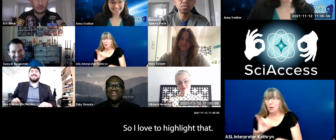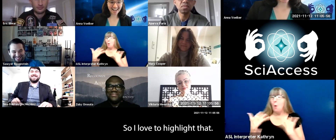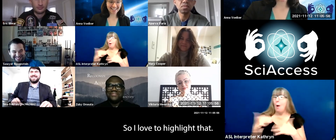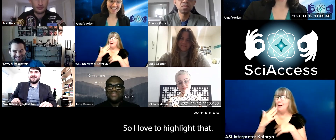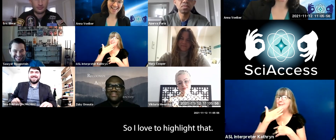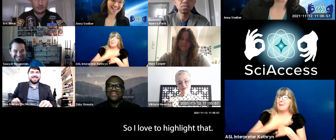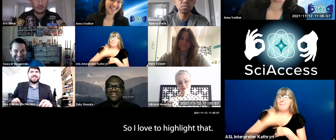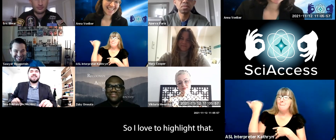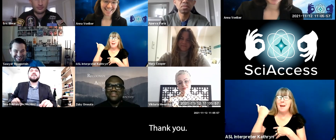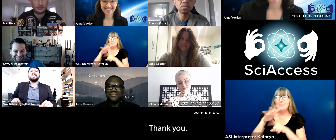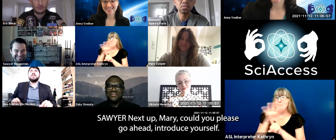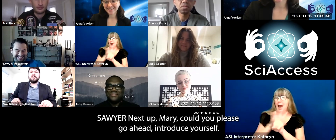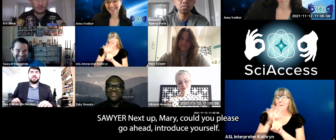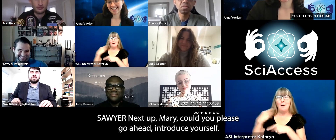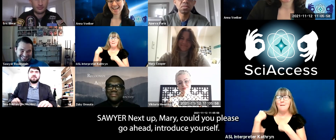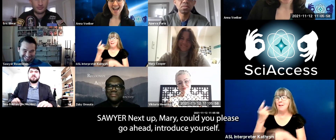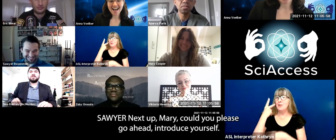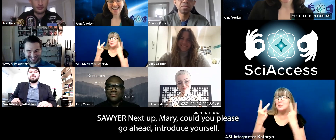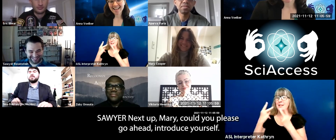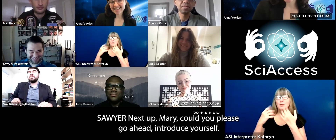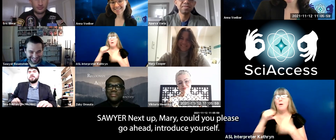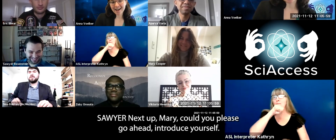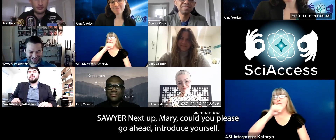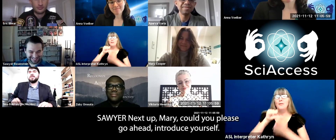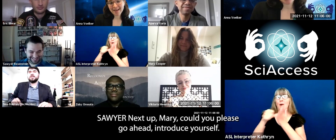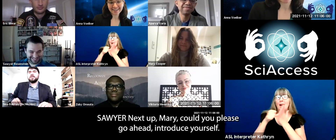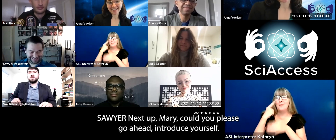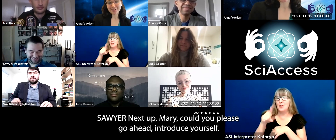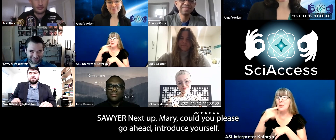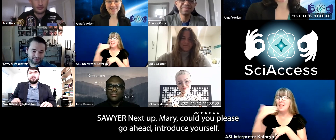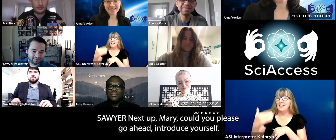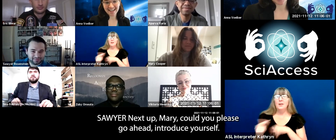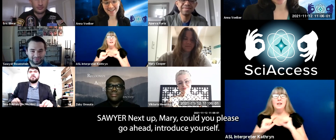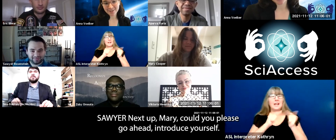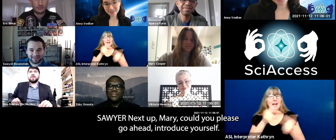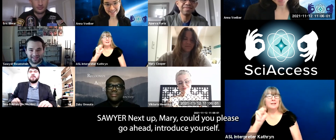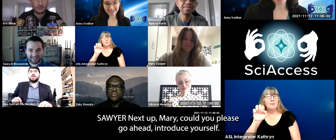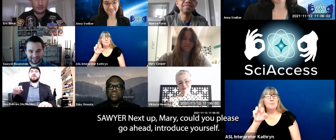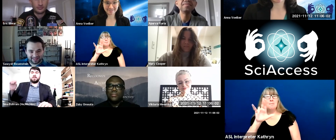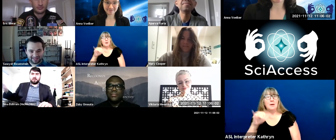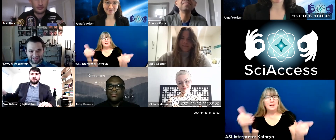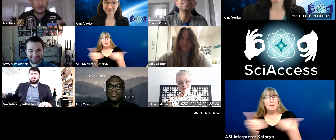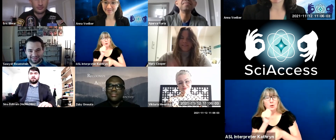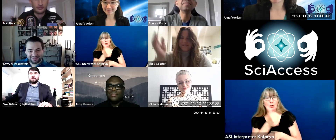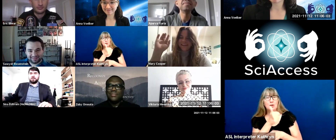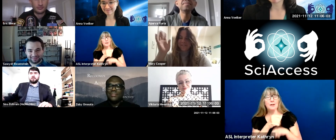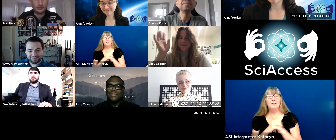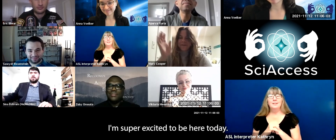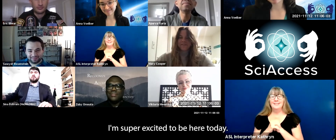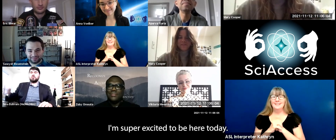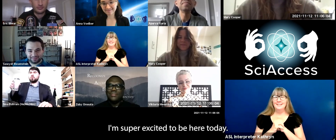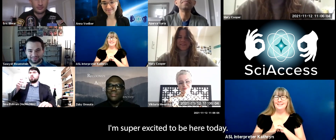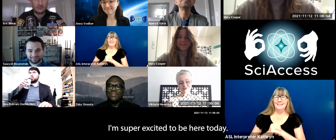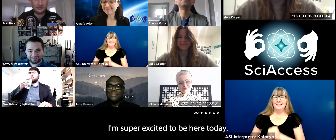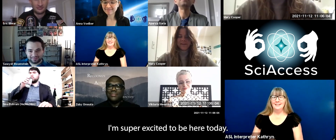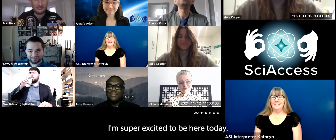to highlight that. Thank you, Sawyer. Next up, Mary, could you please go ahead and introduce yourself?